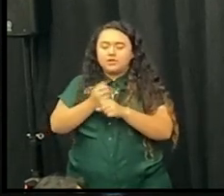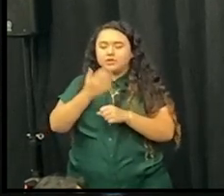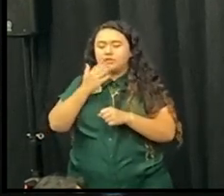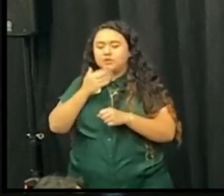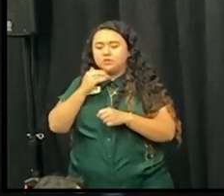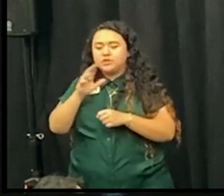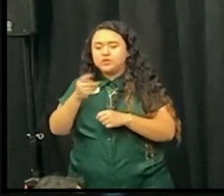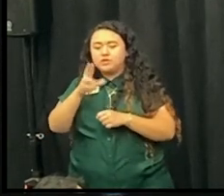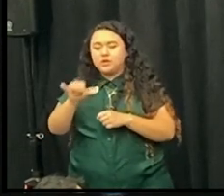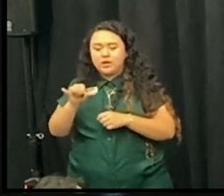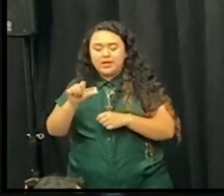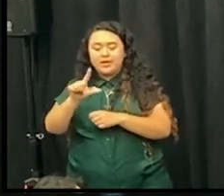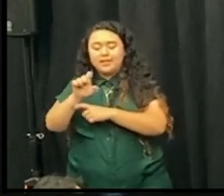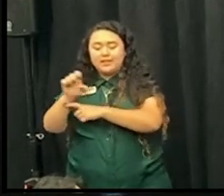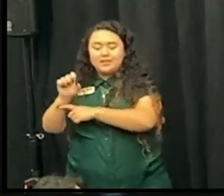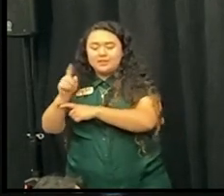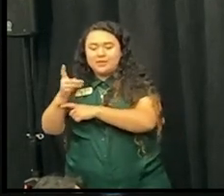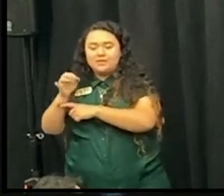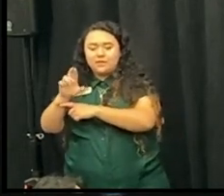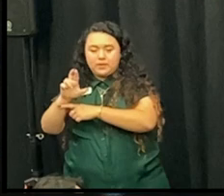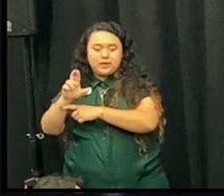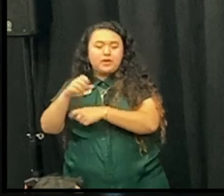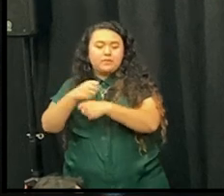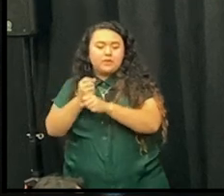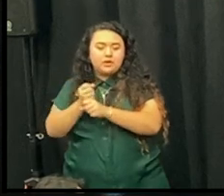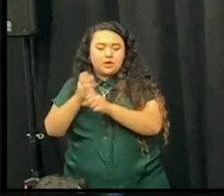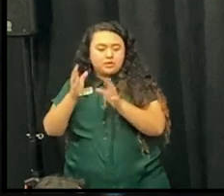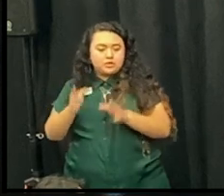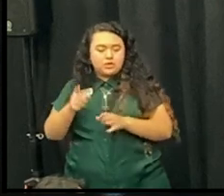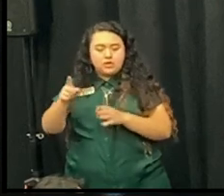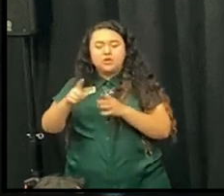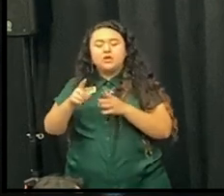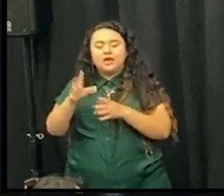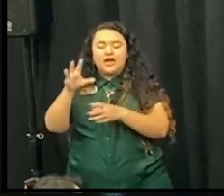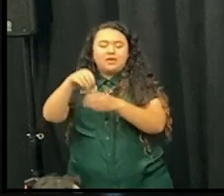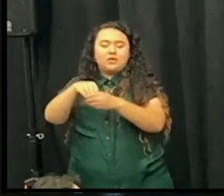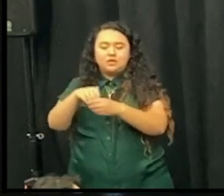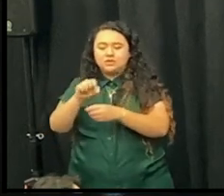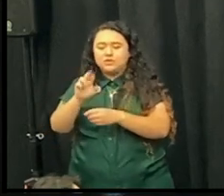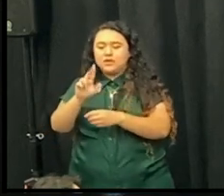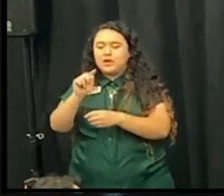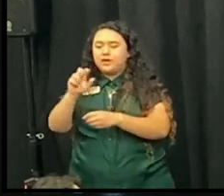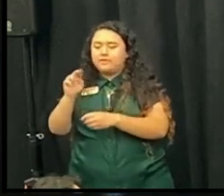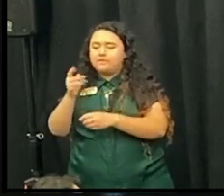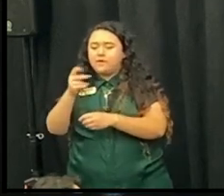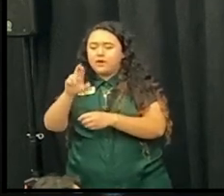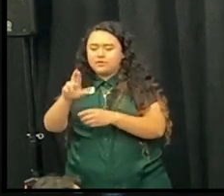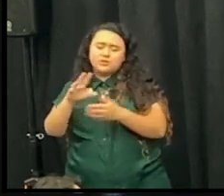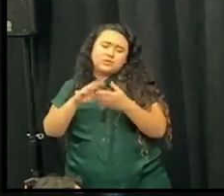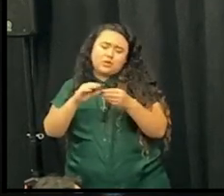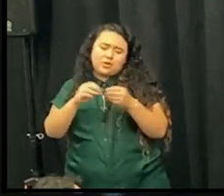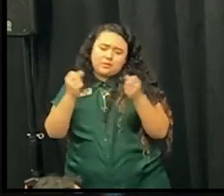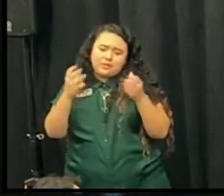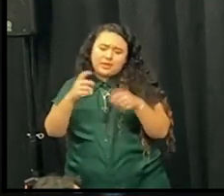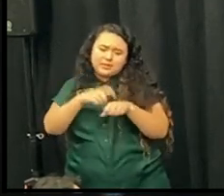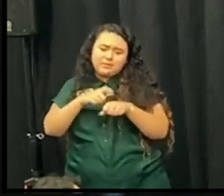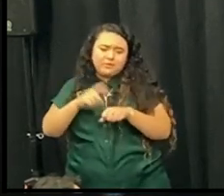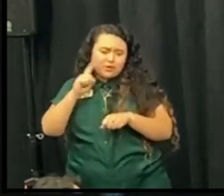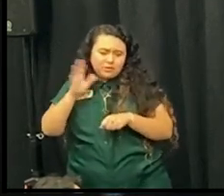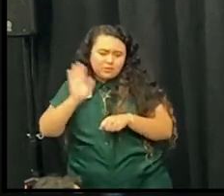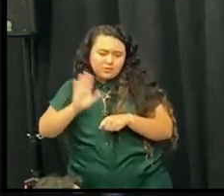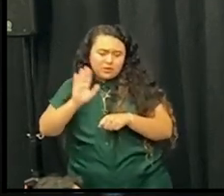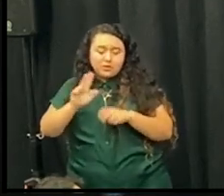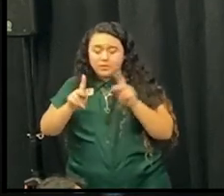director of that production, and it was the version that starred Sutton Foster. I've told this story many times, so some of you in the room have probably heard it before, but for